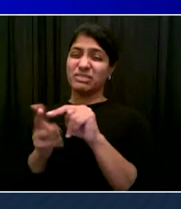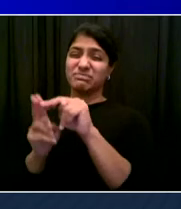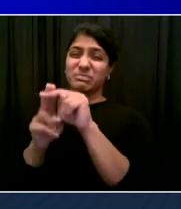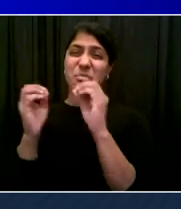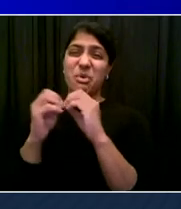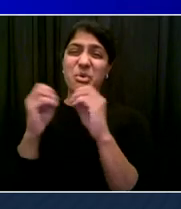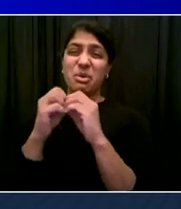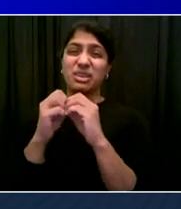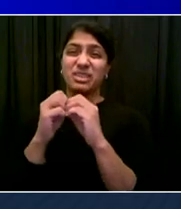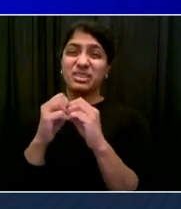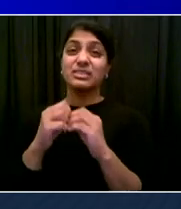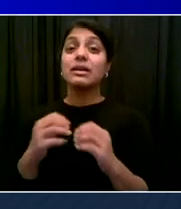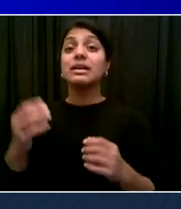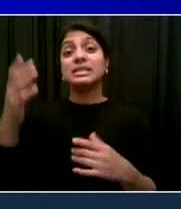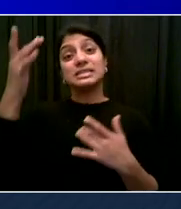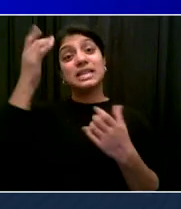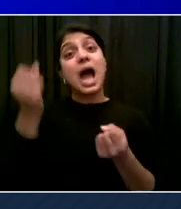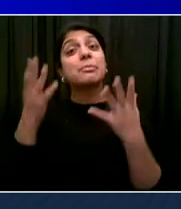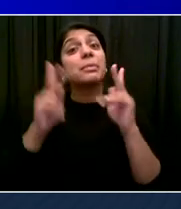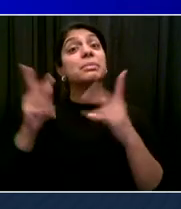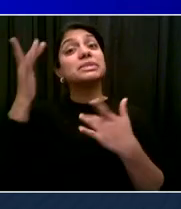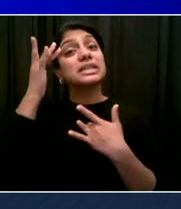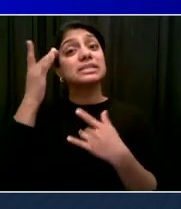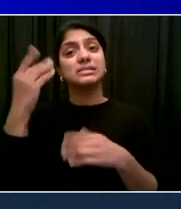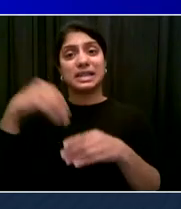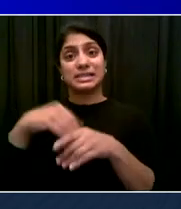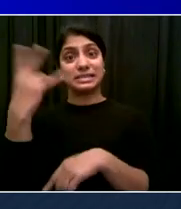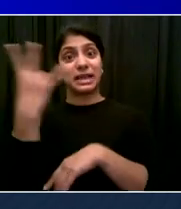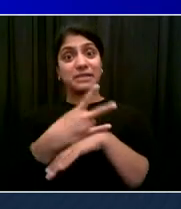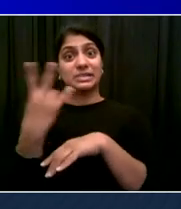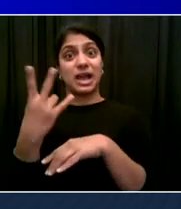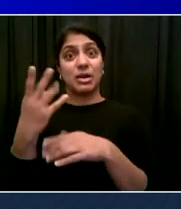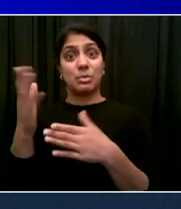is really striking. The case numbers have jumped up, obviously,